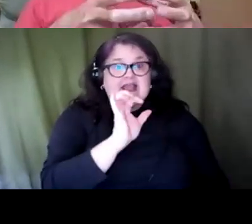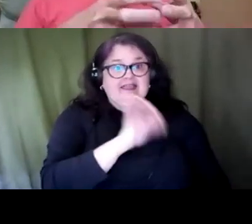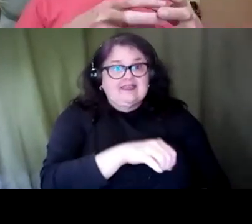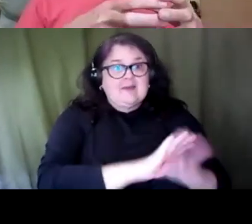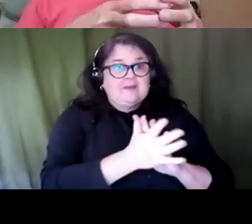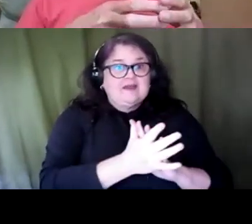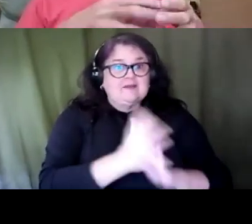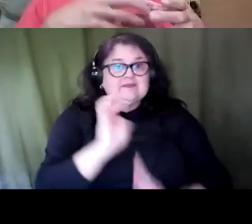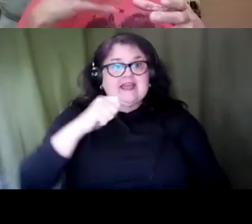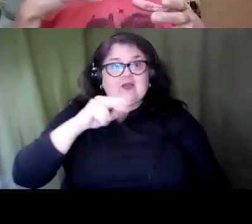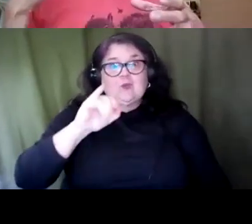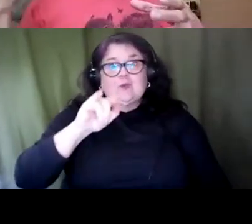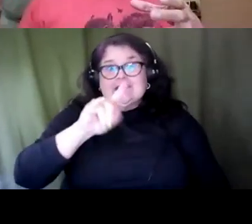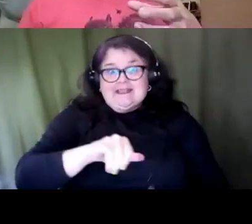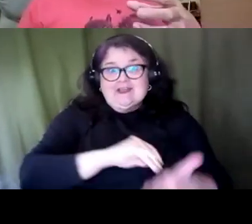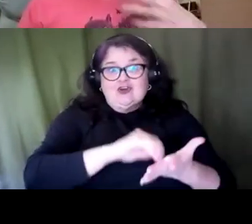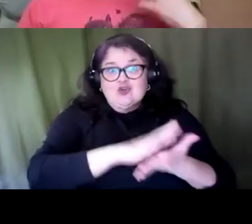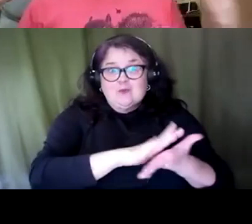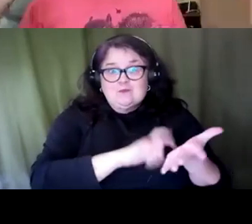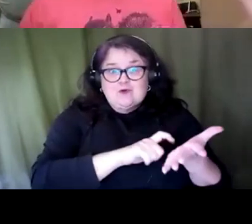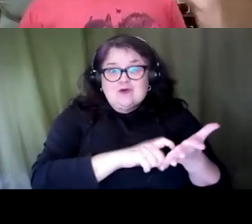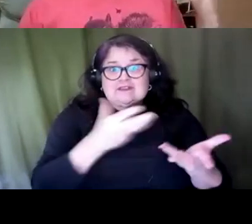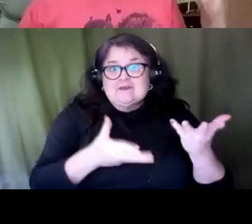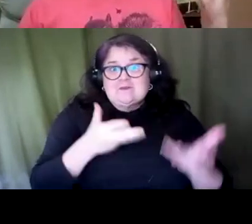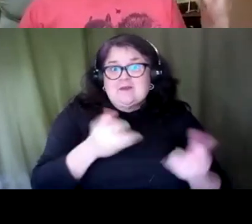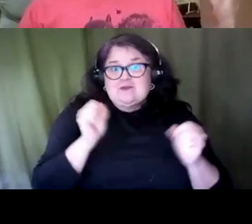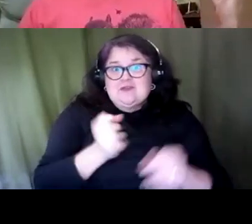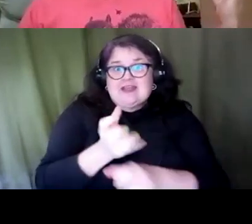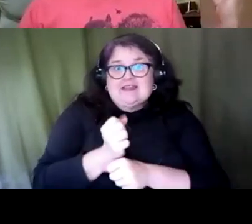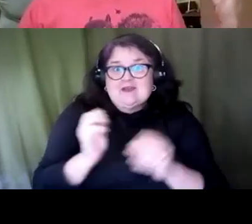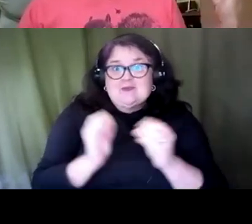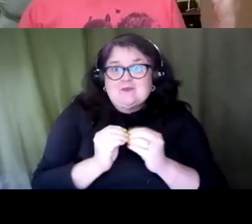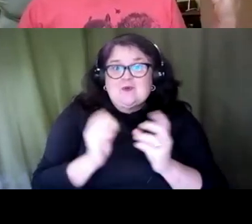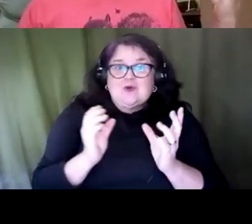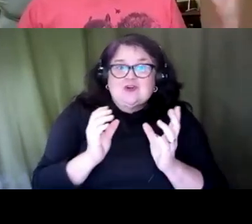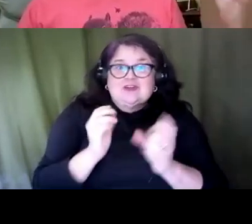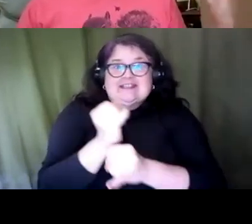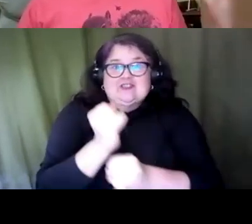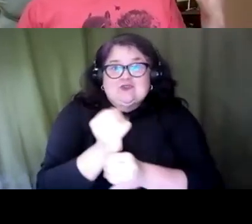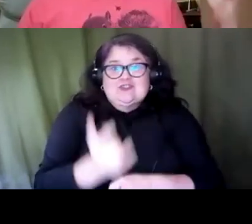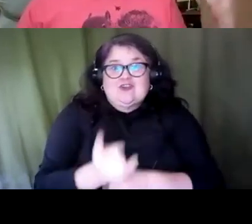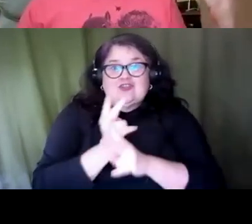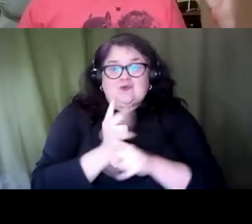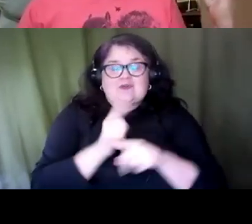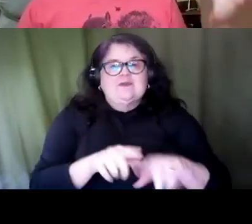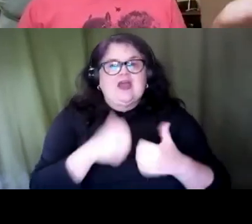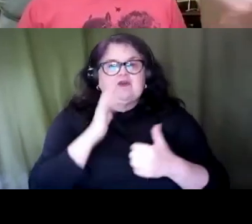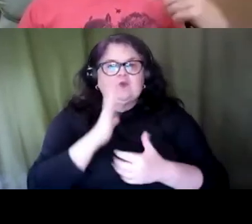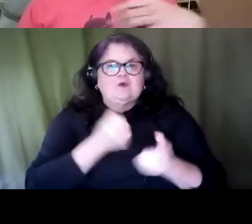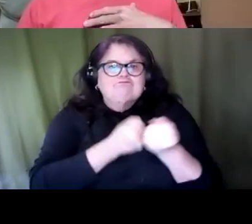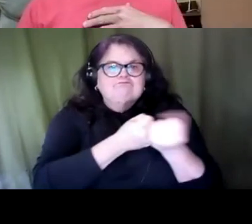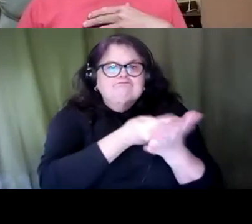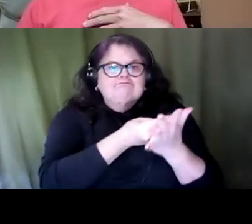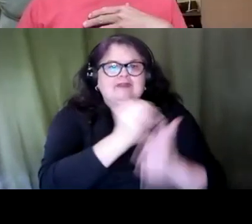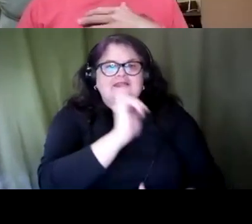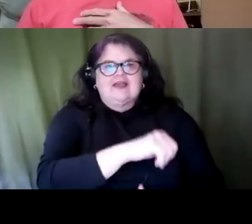your books, and that might help you leverage institutional loans. And so depending on how you're going to finance the project, this could impact